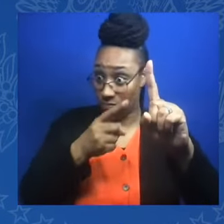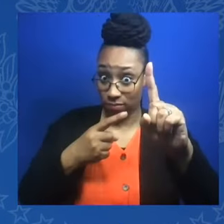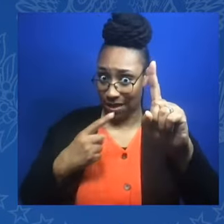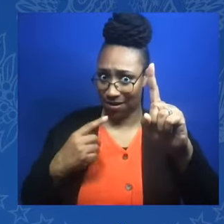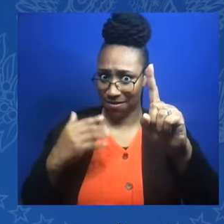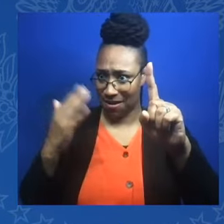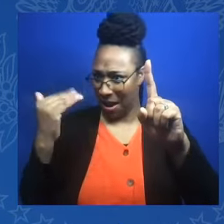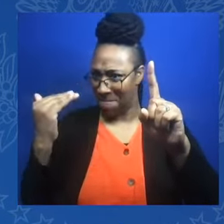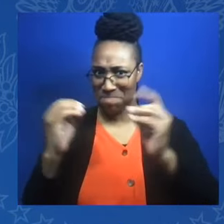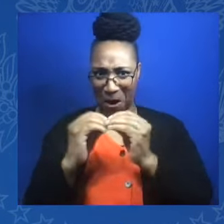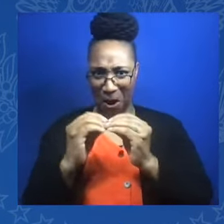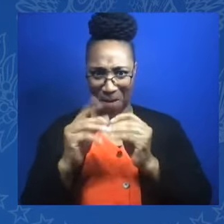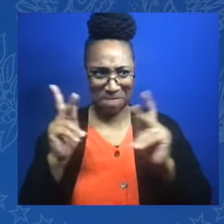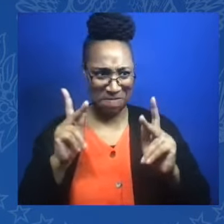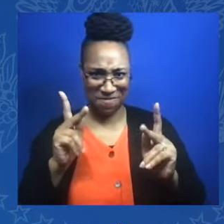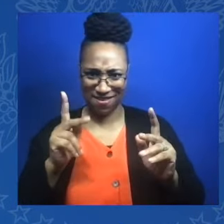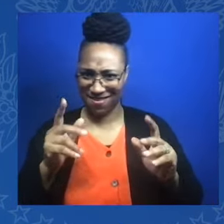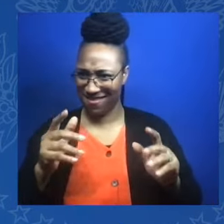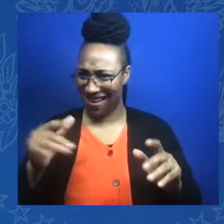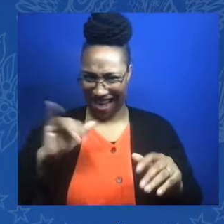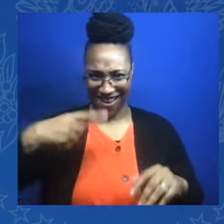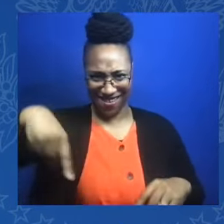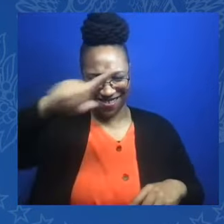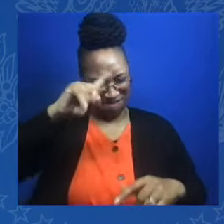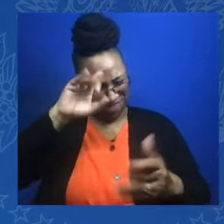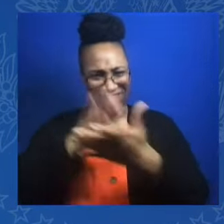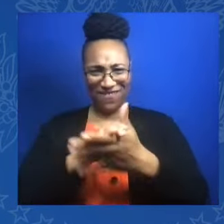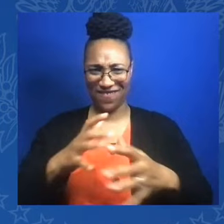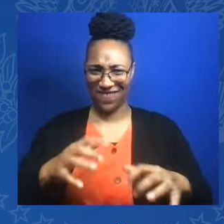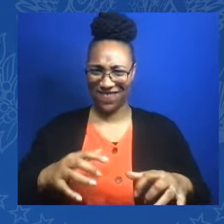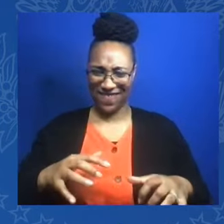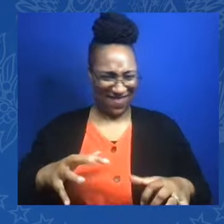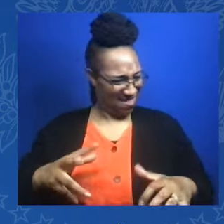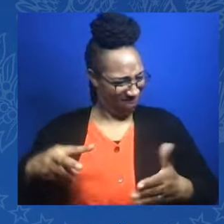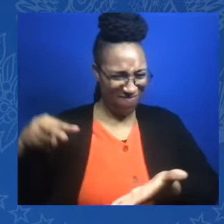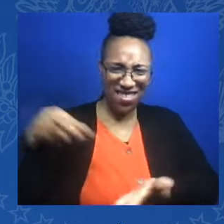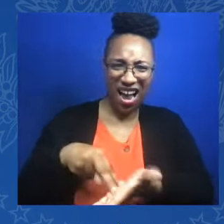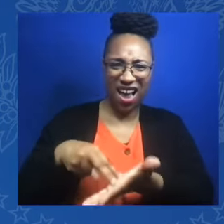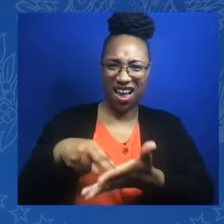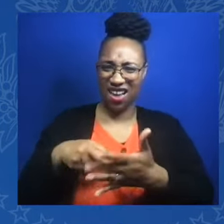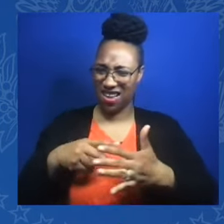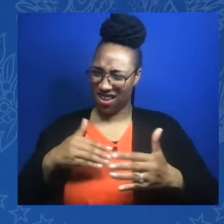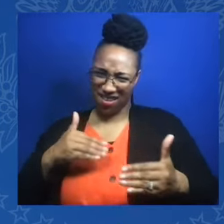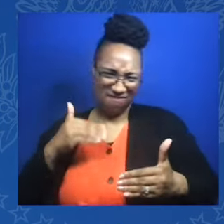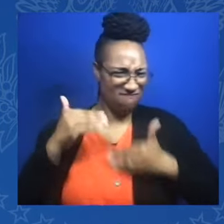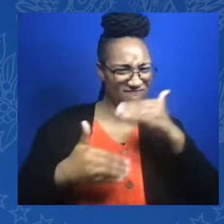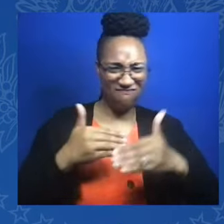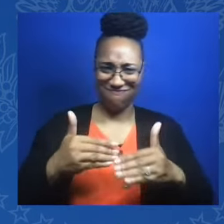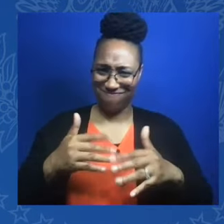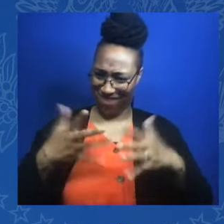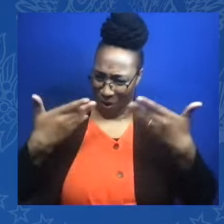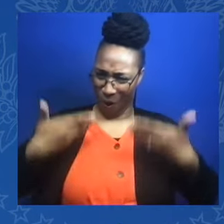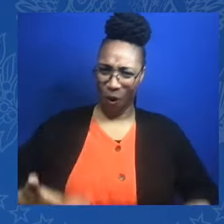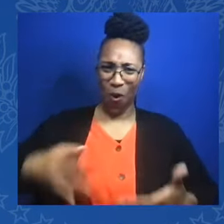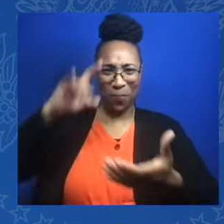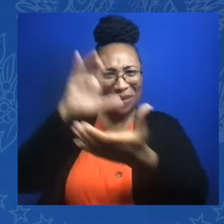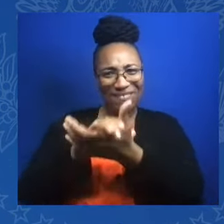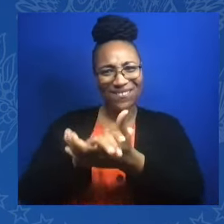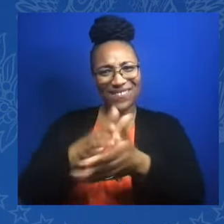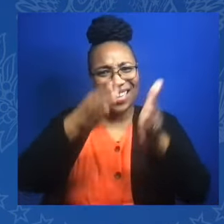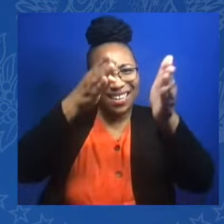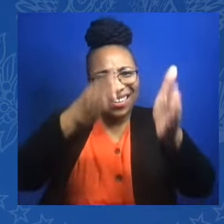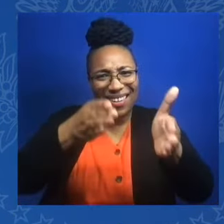I believe it with every fiber in my being. That confidence can make the most audacious dreams reality. In less